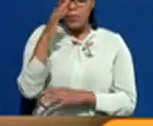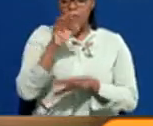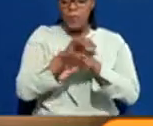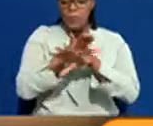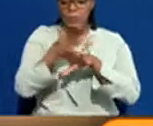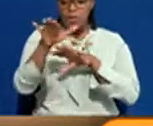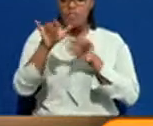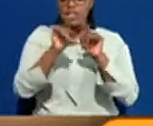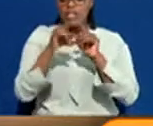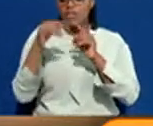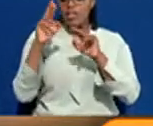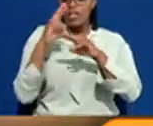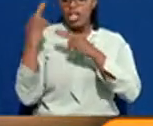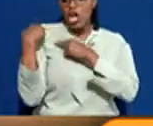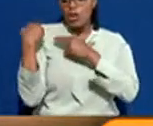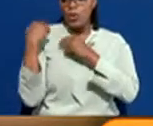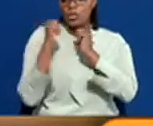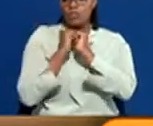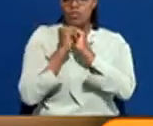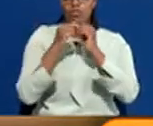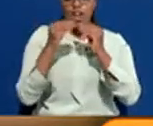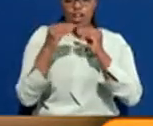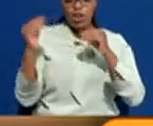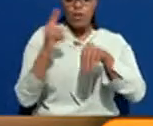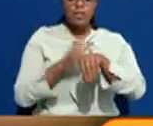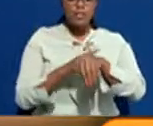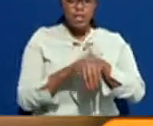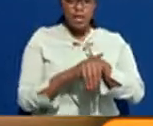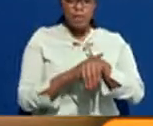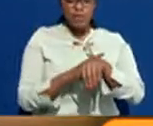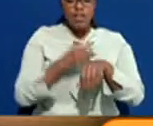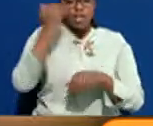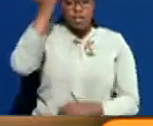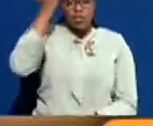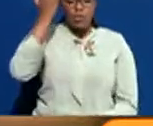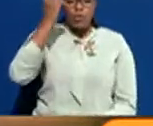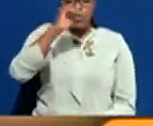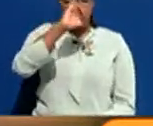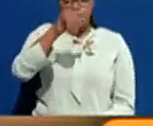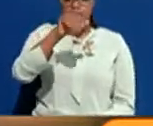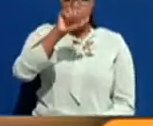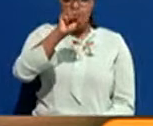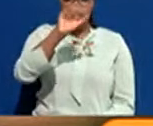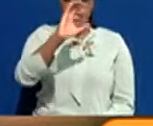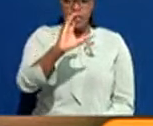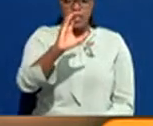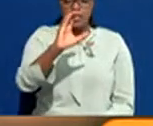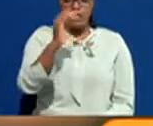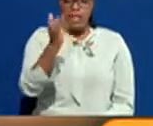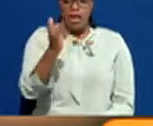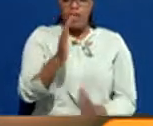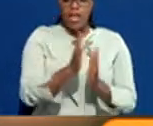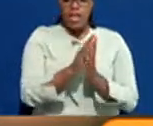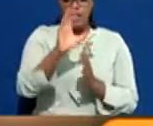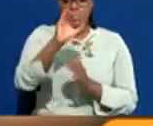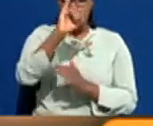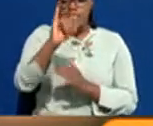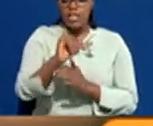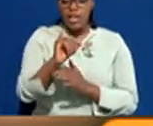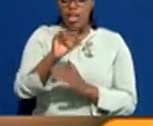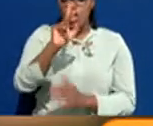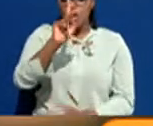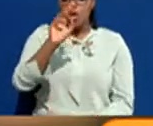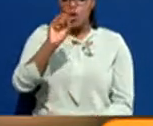their collective robes for a while. To the Judicial Service Commission, JSC, and Chief Justice Martha